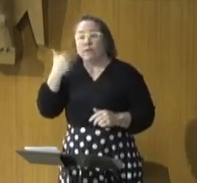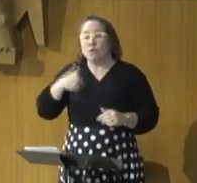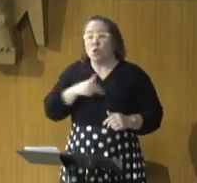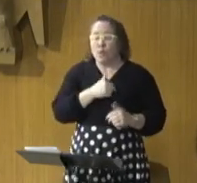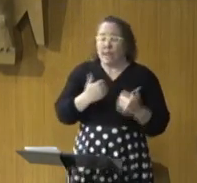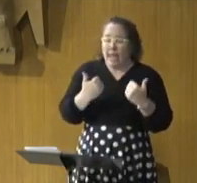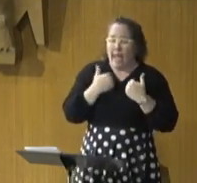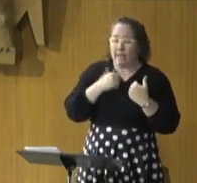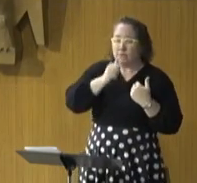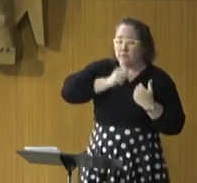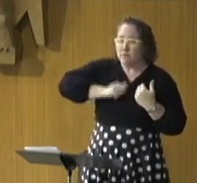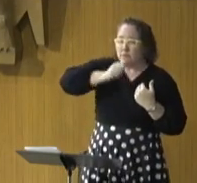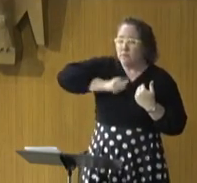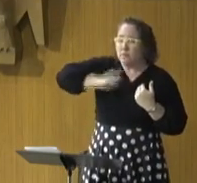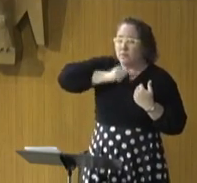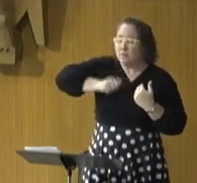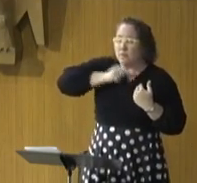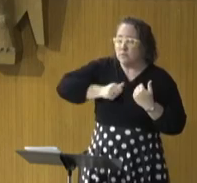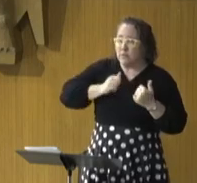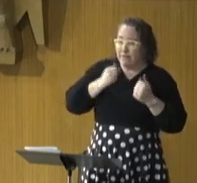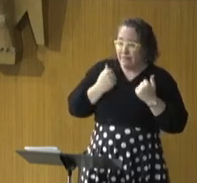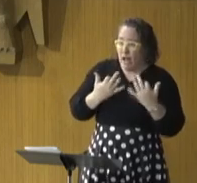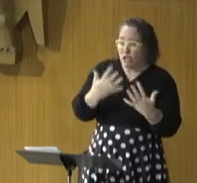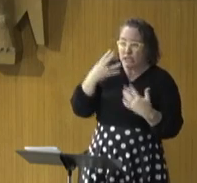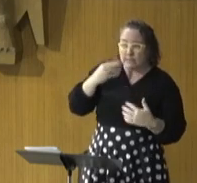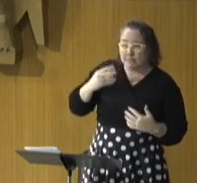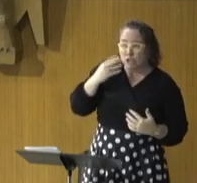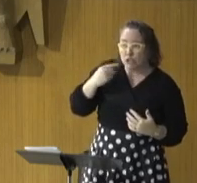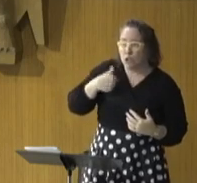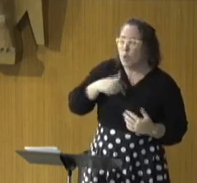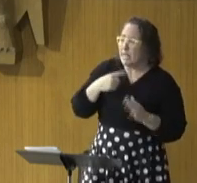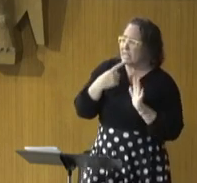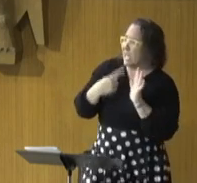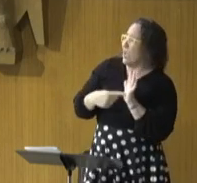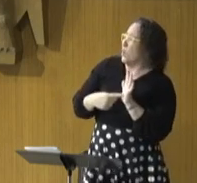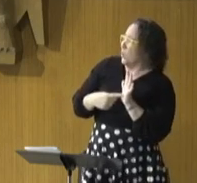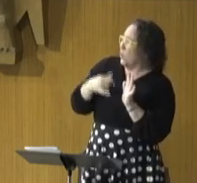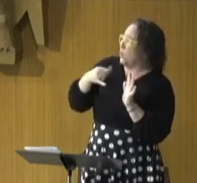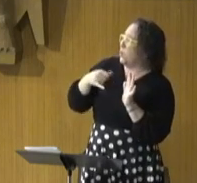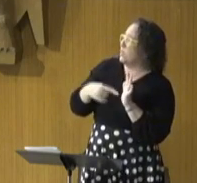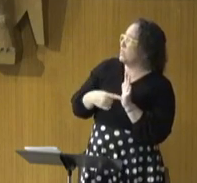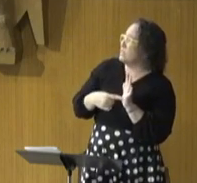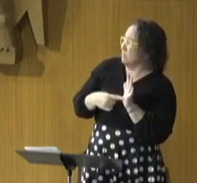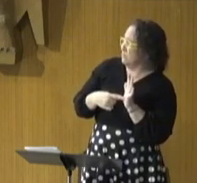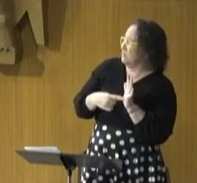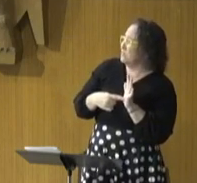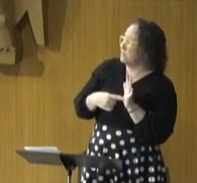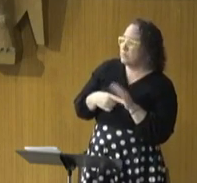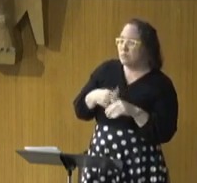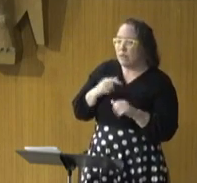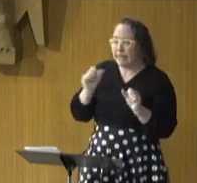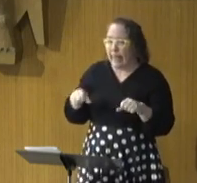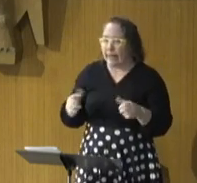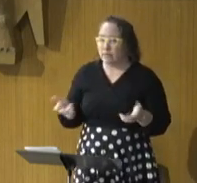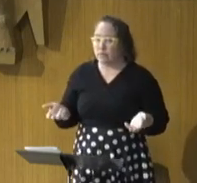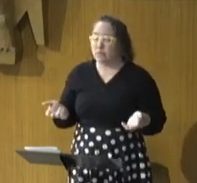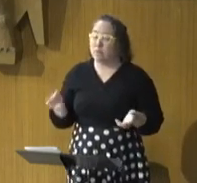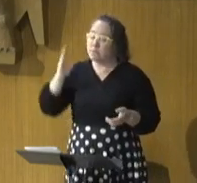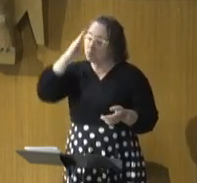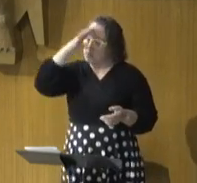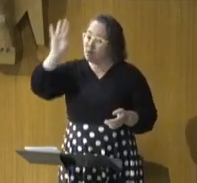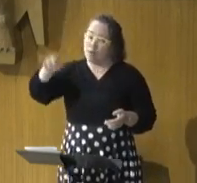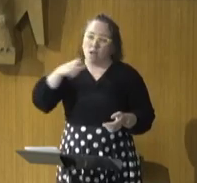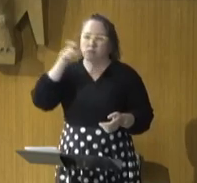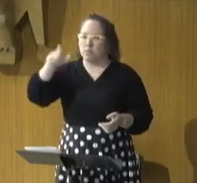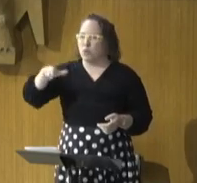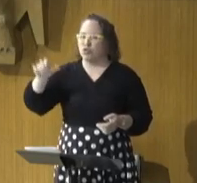and we make it out alive, it's okay to say, we got a little bit singed. As you know, I was not supposed to be